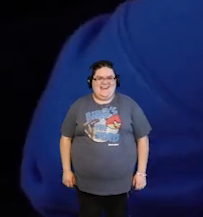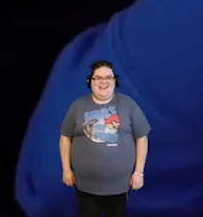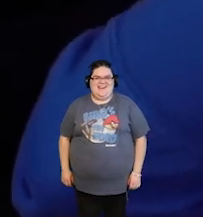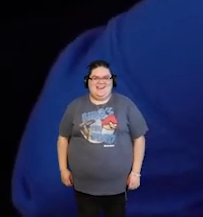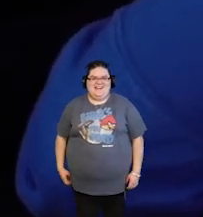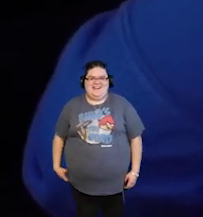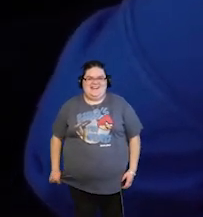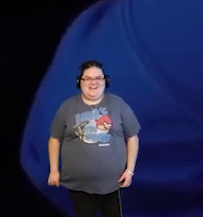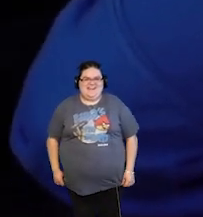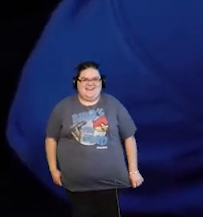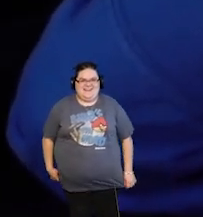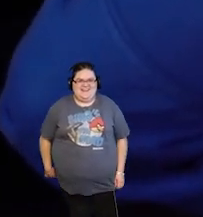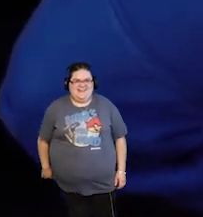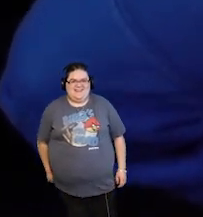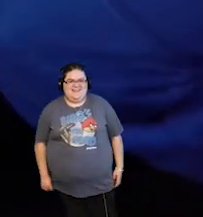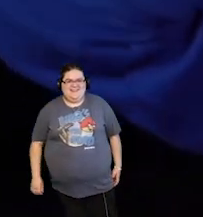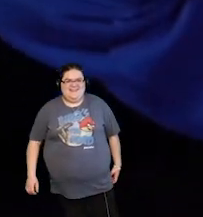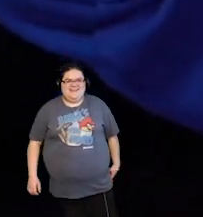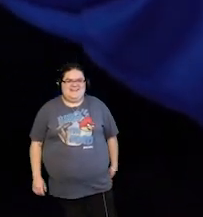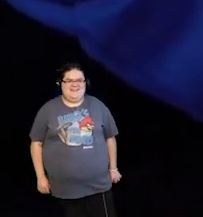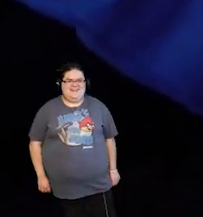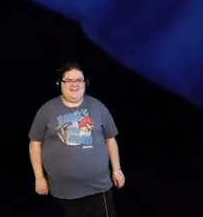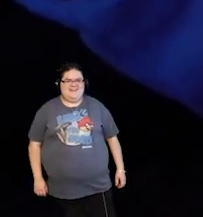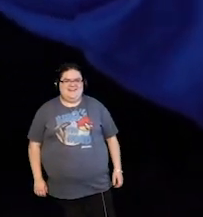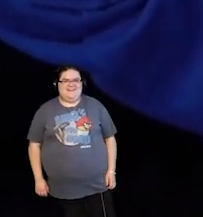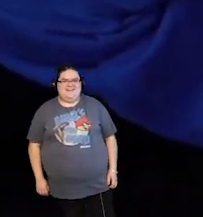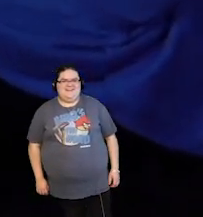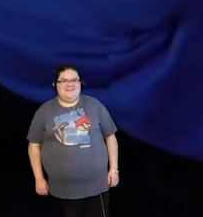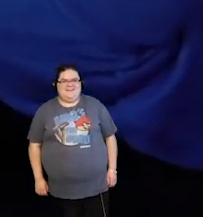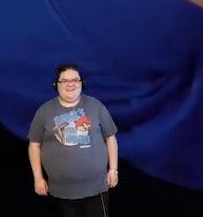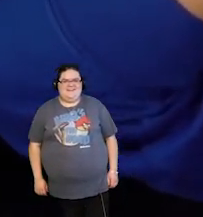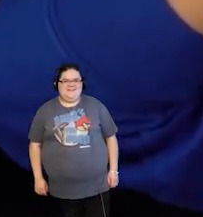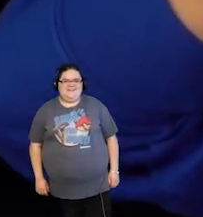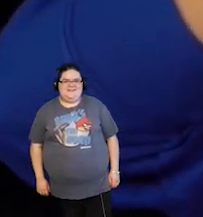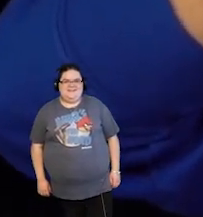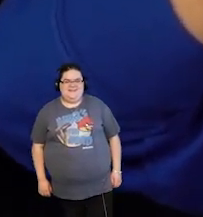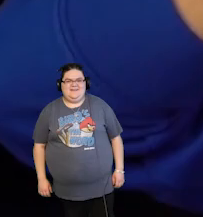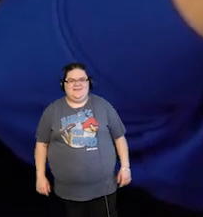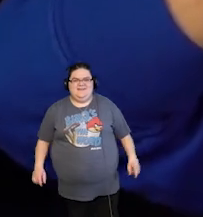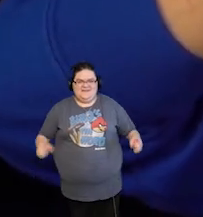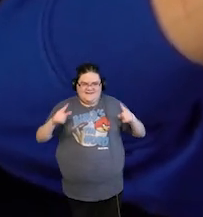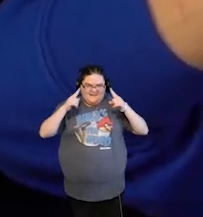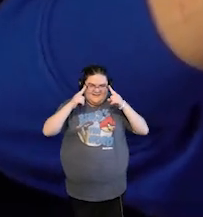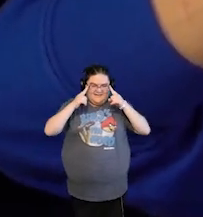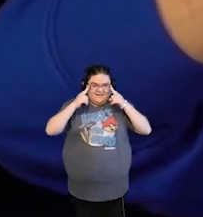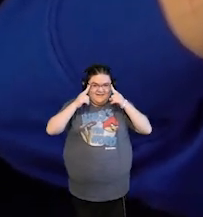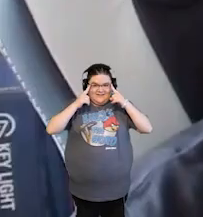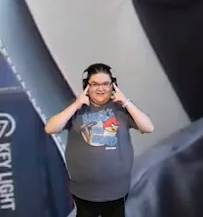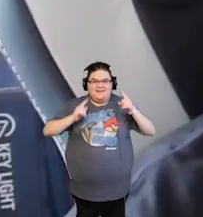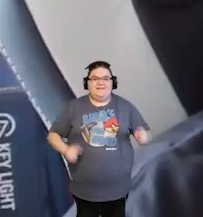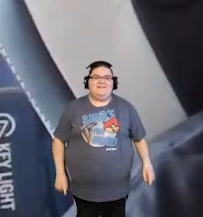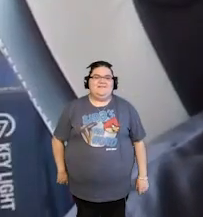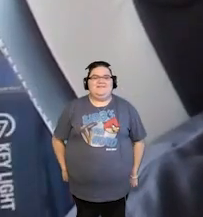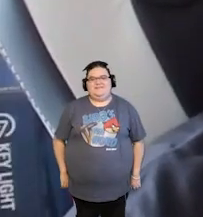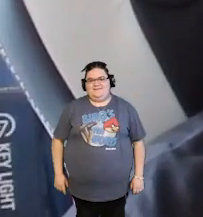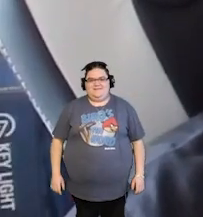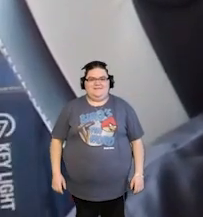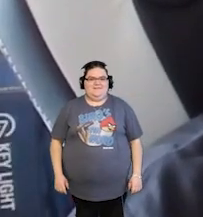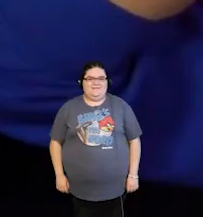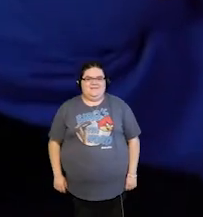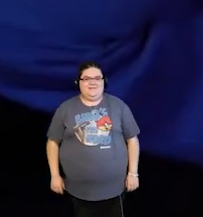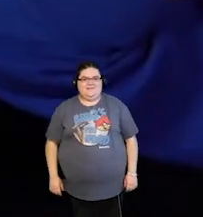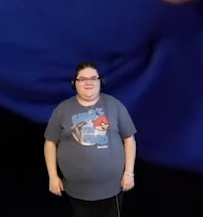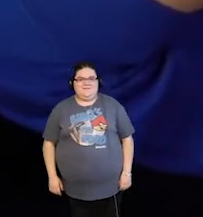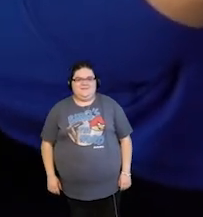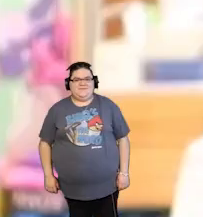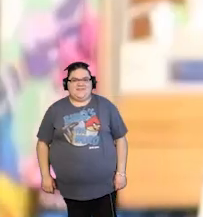I went back to, I saw JJ about like, 80% into that game still on the maze. Bro, could he actually not do